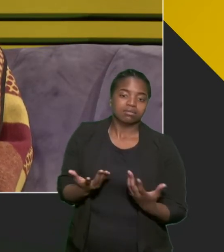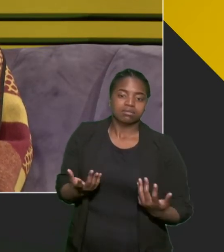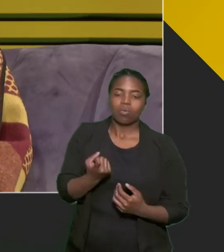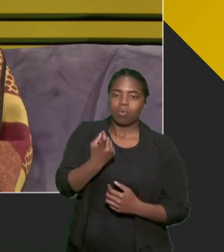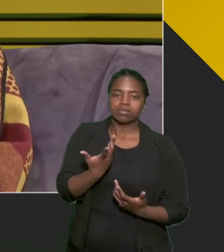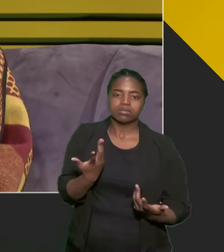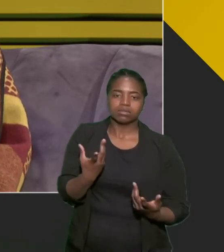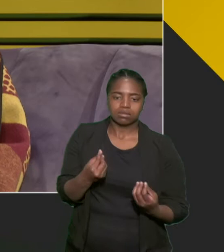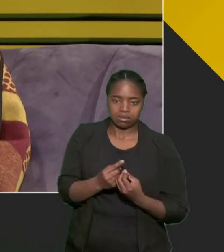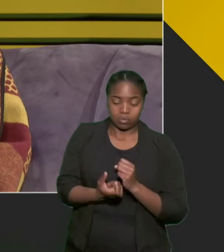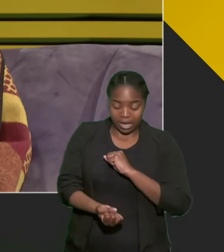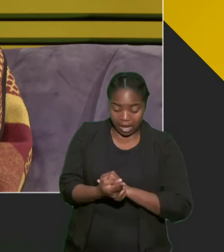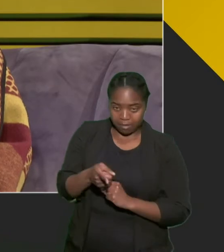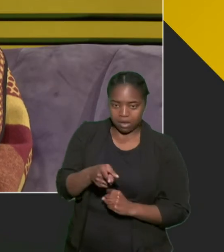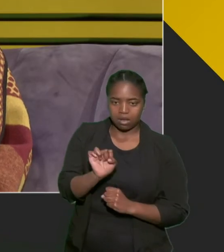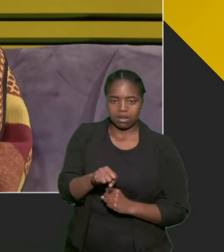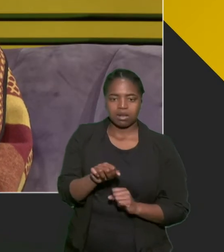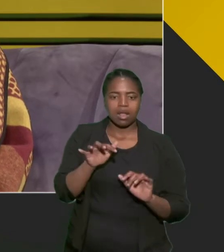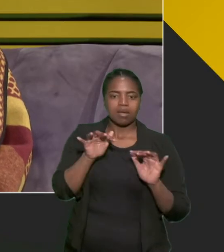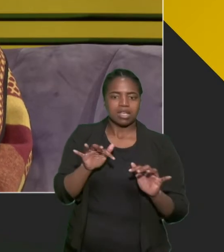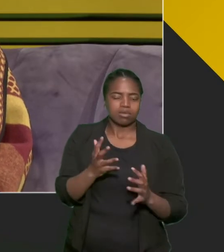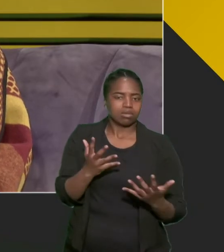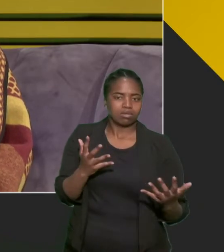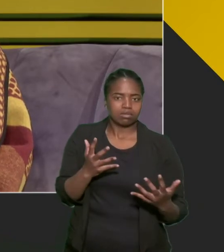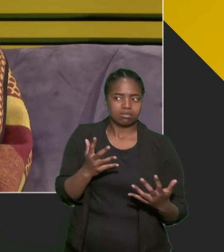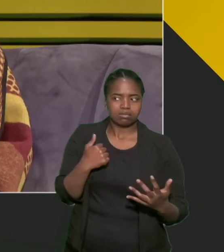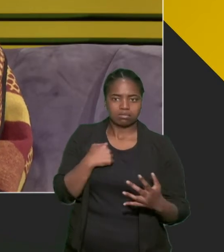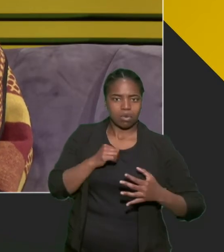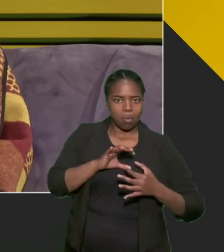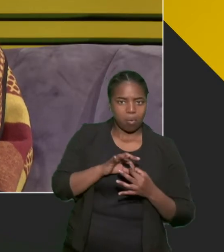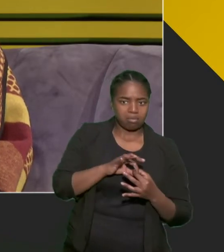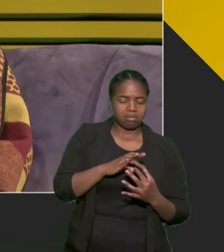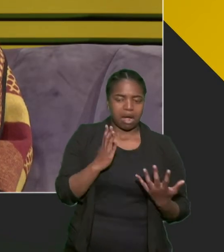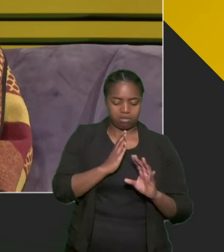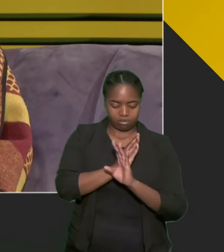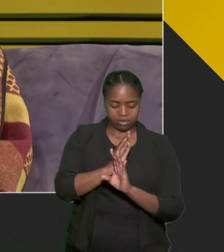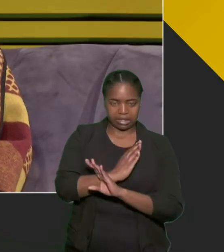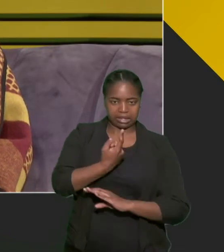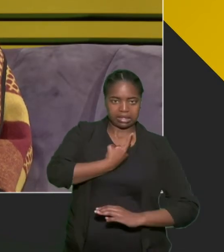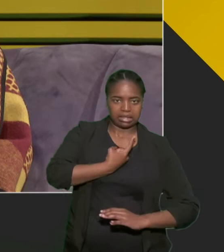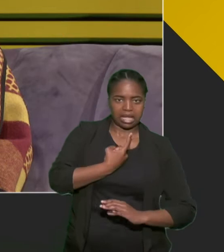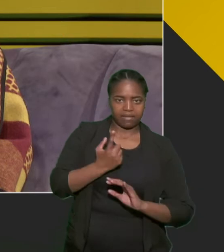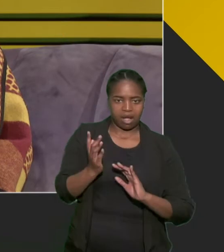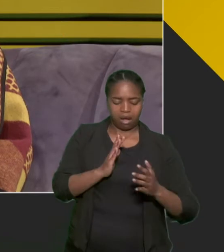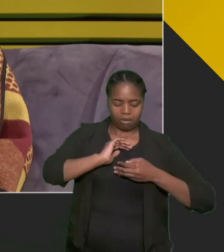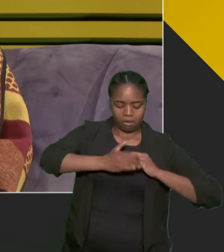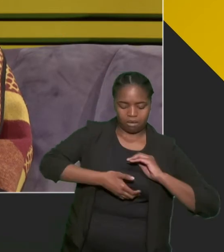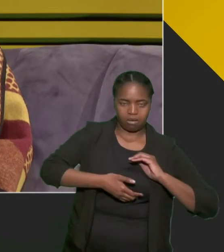is going on the ground, is that people are taking initiative in their own homes to see how best they can